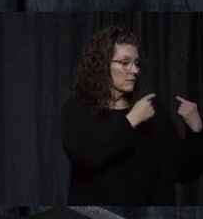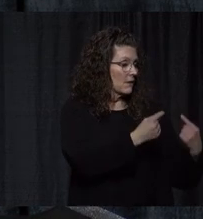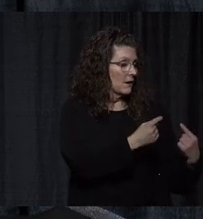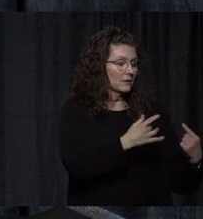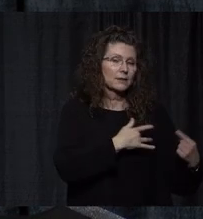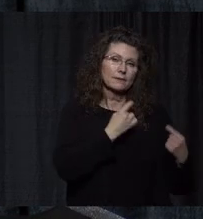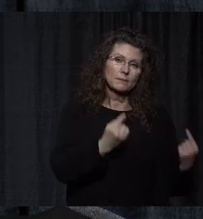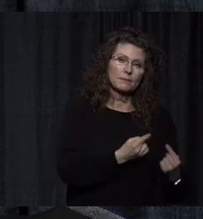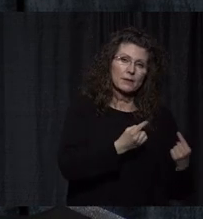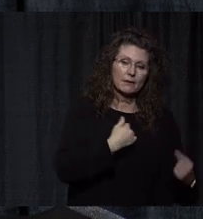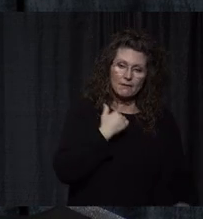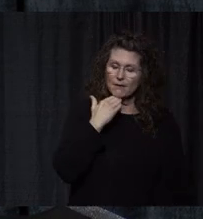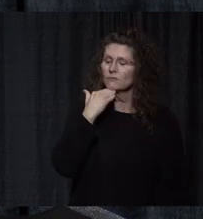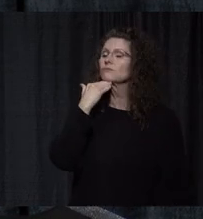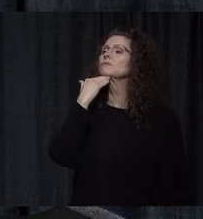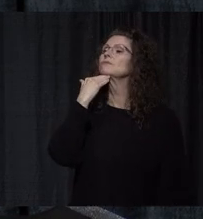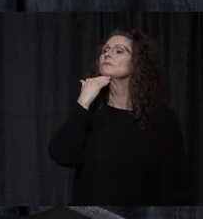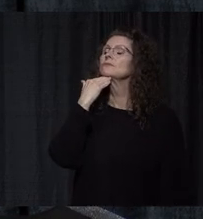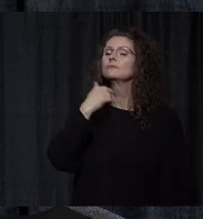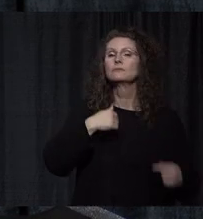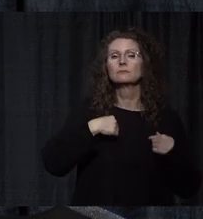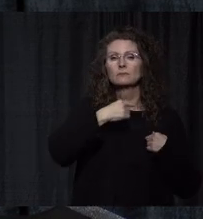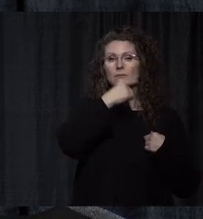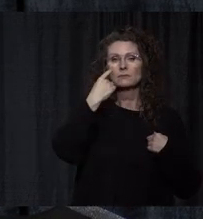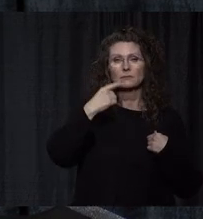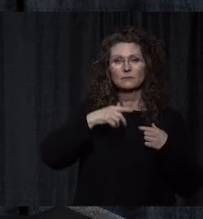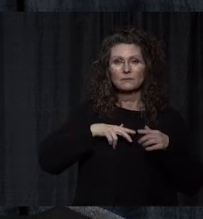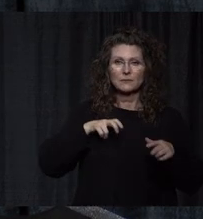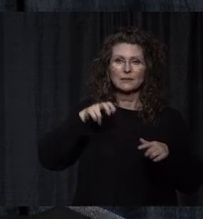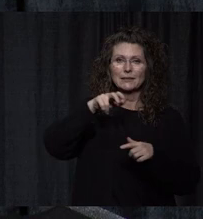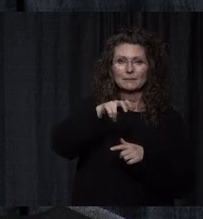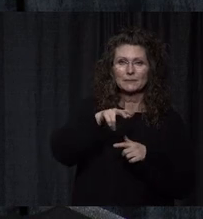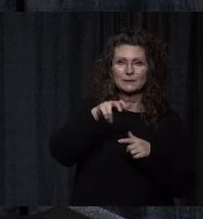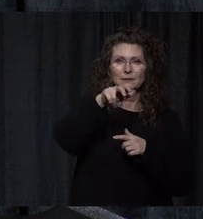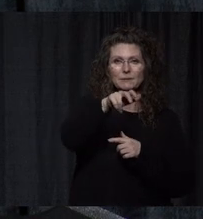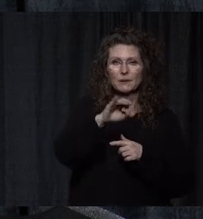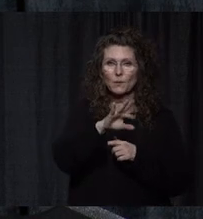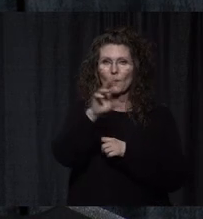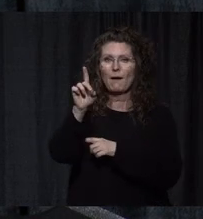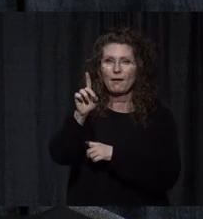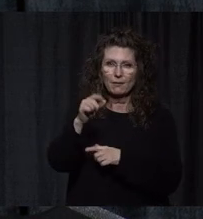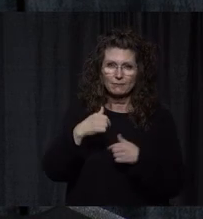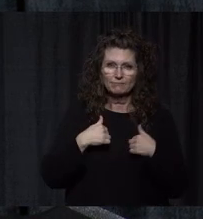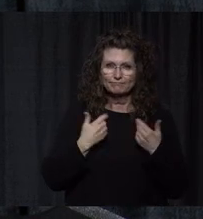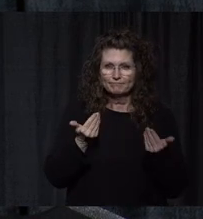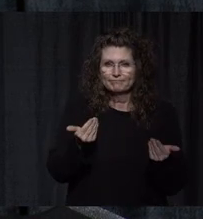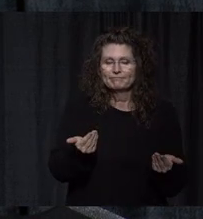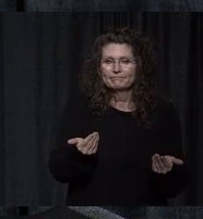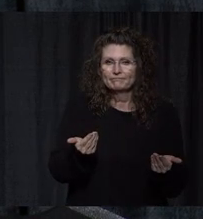I rise. I'm a black ocean leaping and wide.